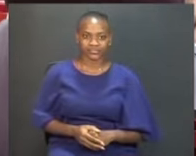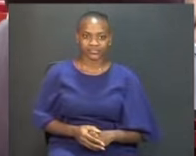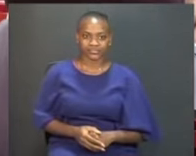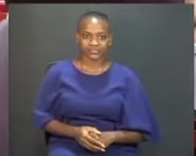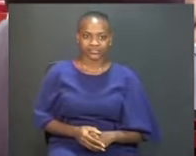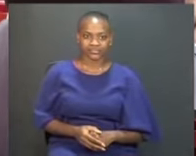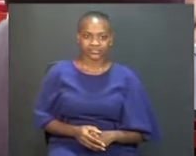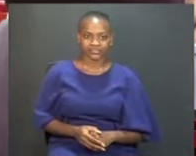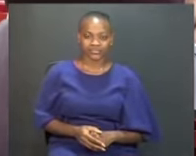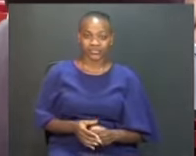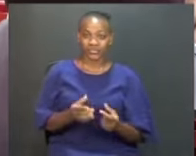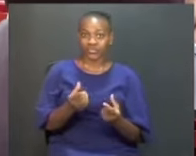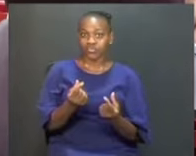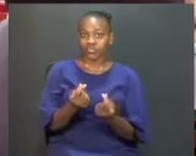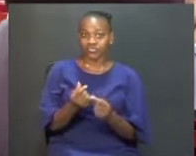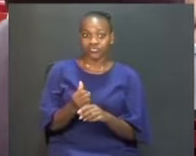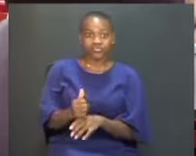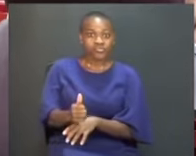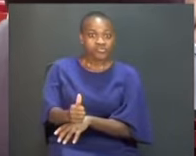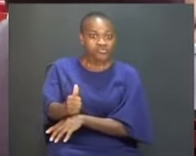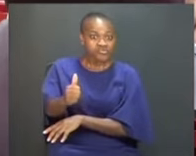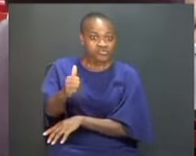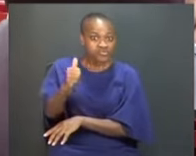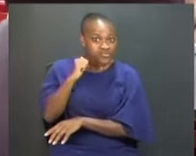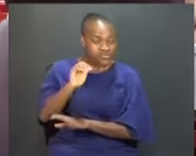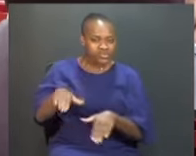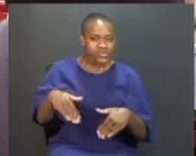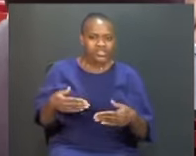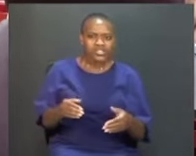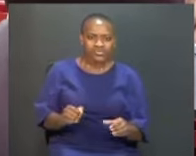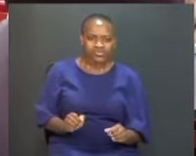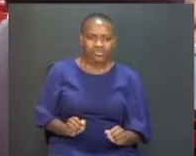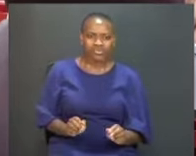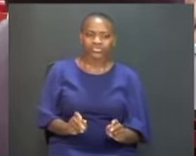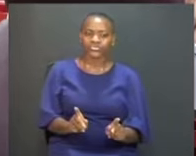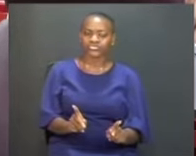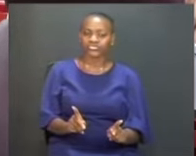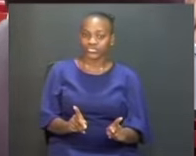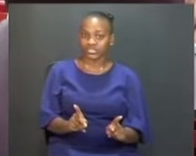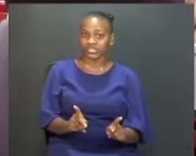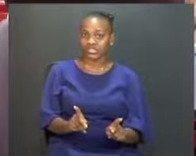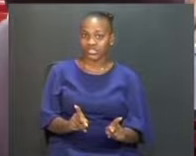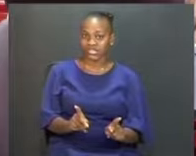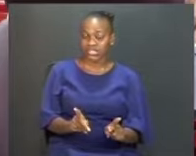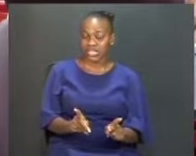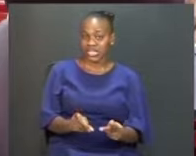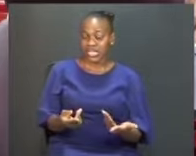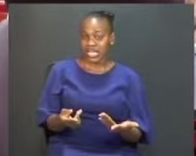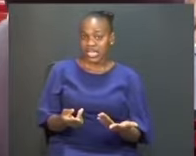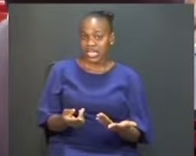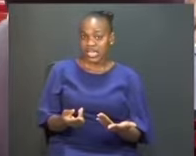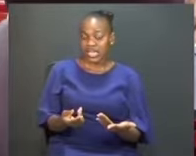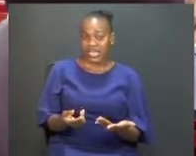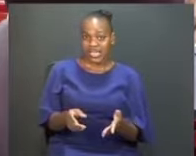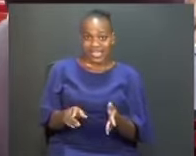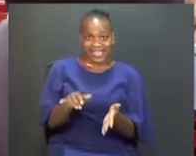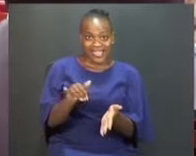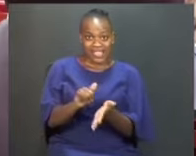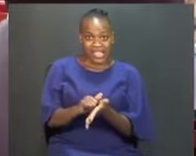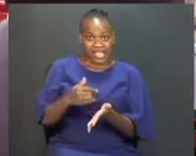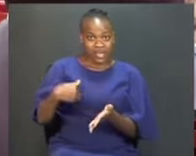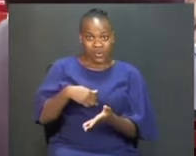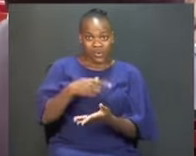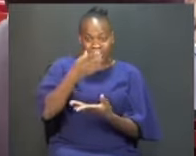and refusing to give way as directed by